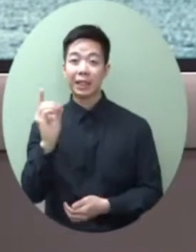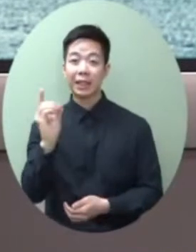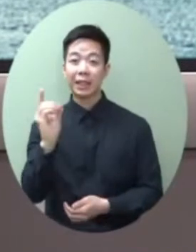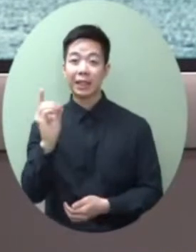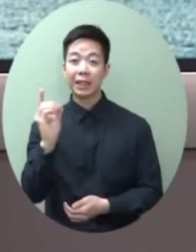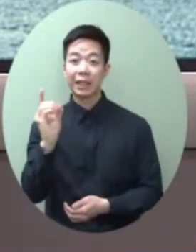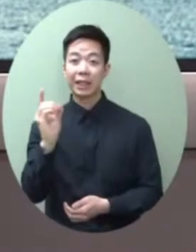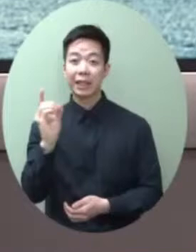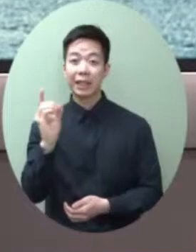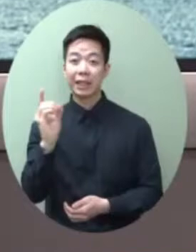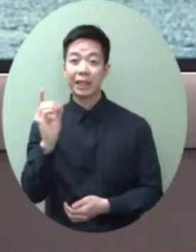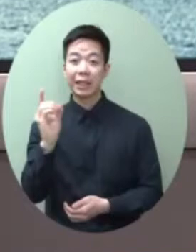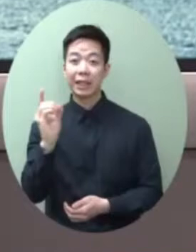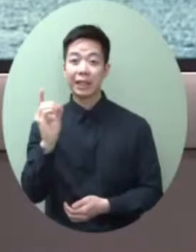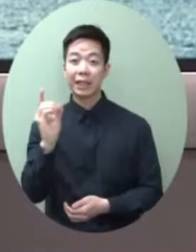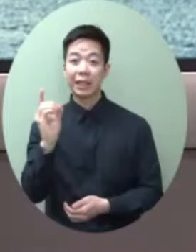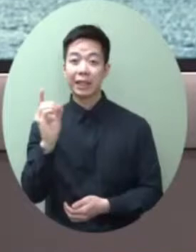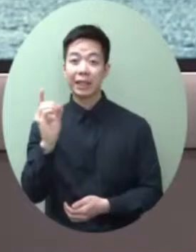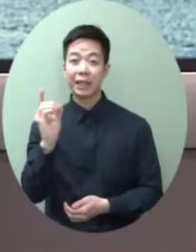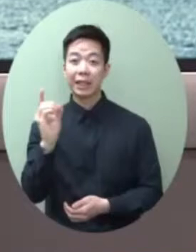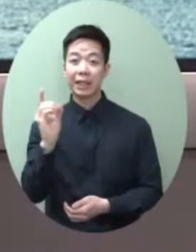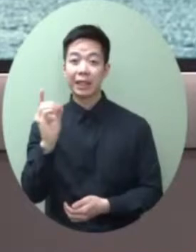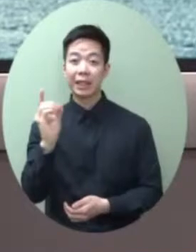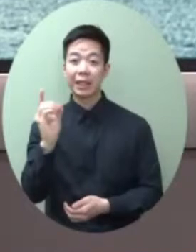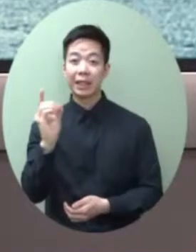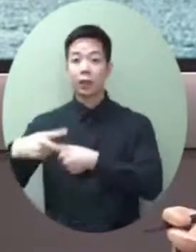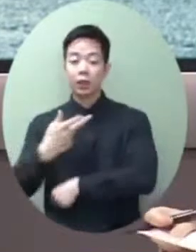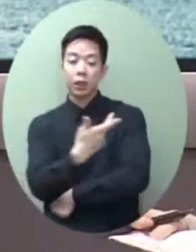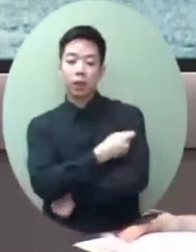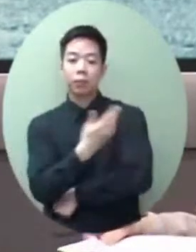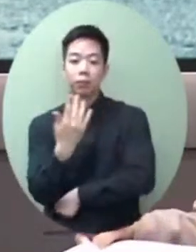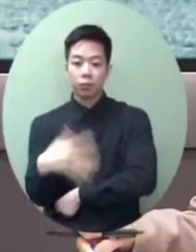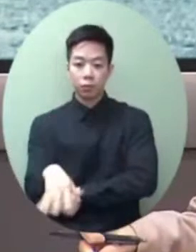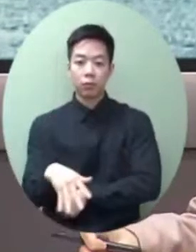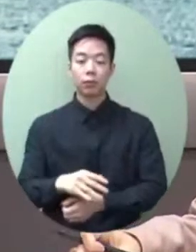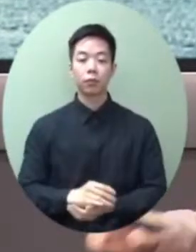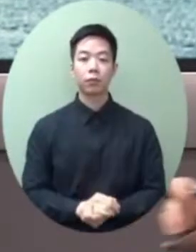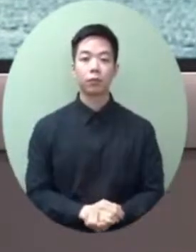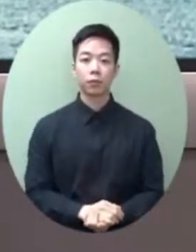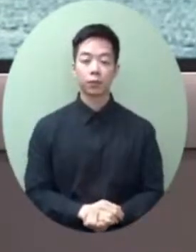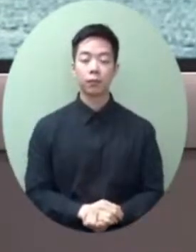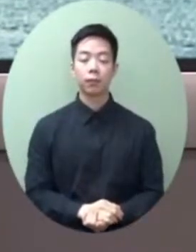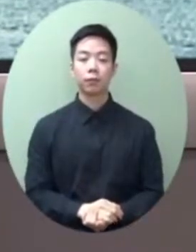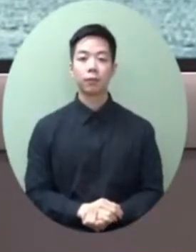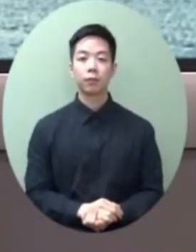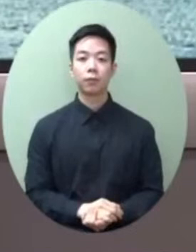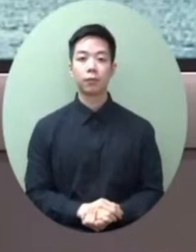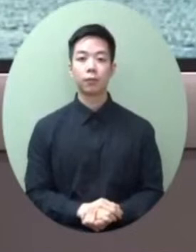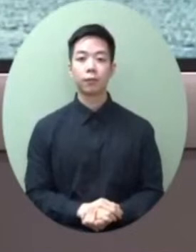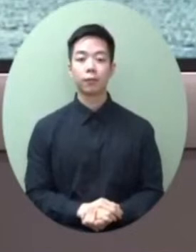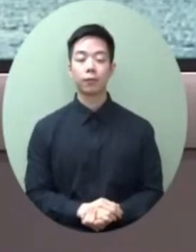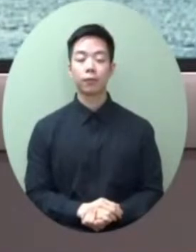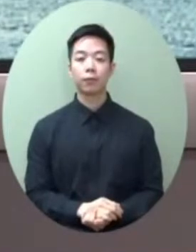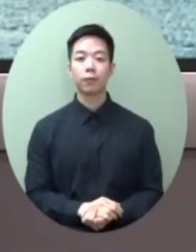those suspected Delta, 49% with 2 doses.